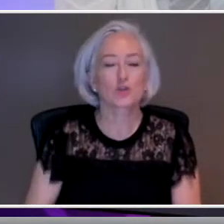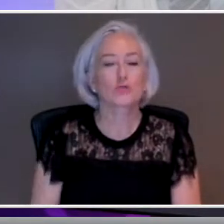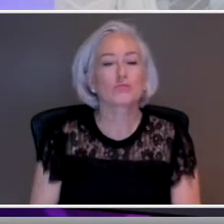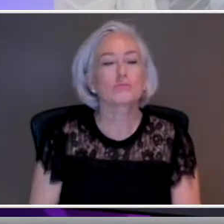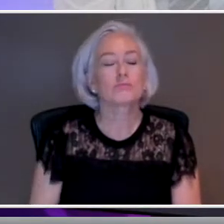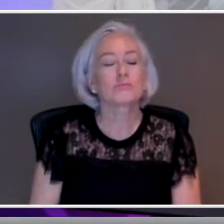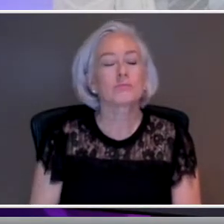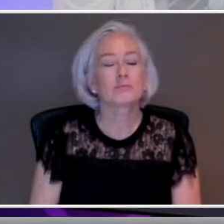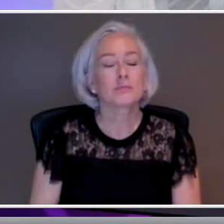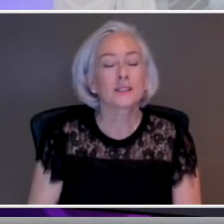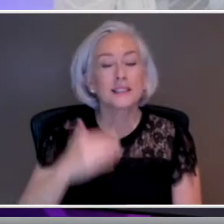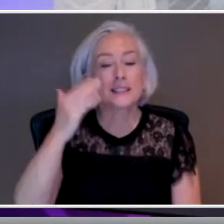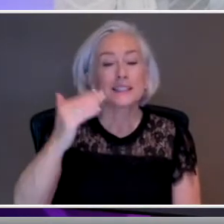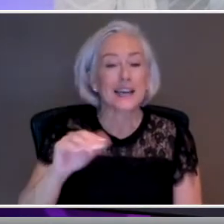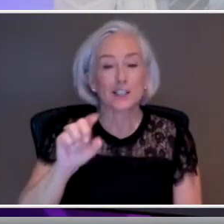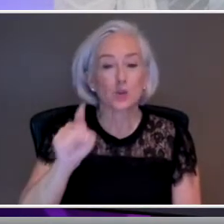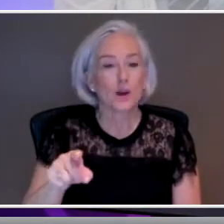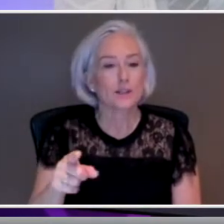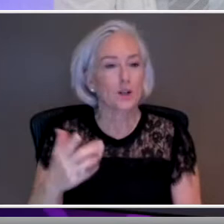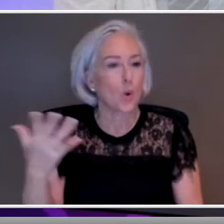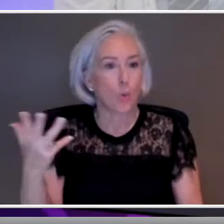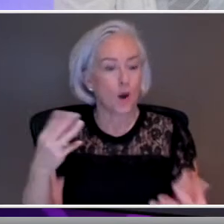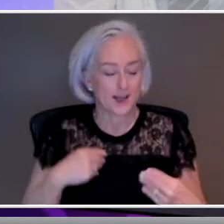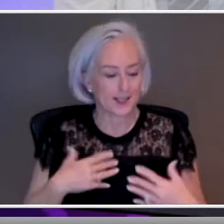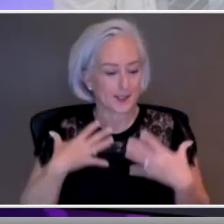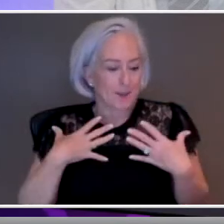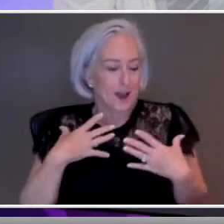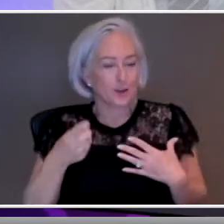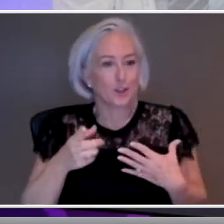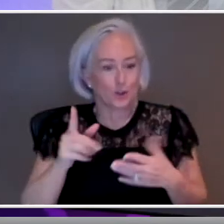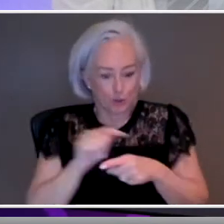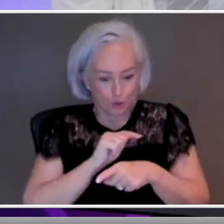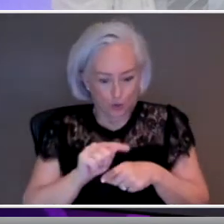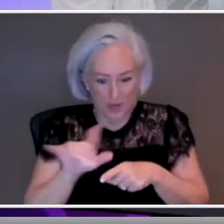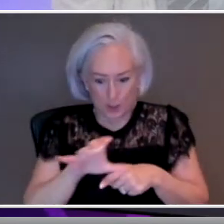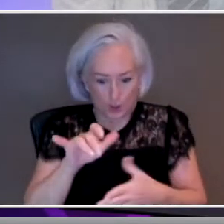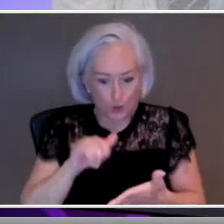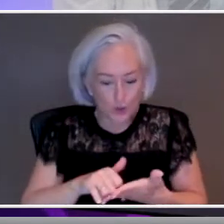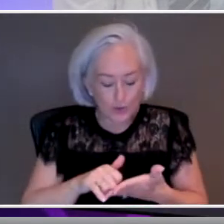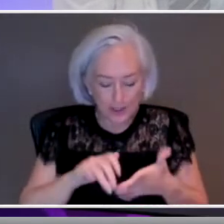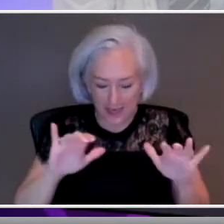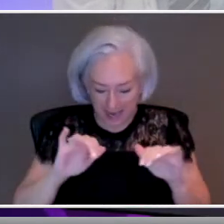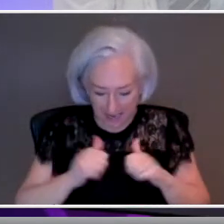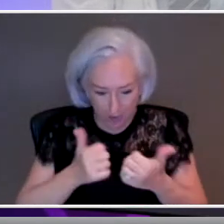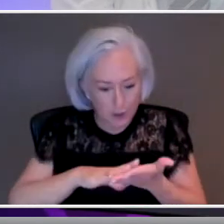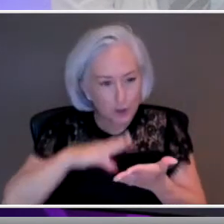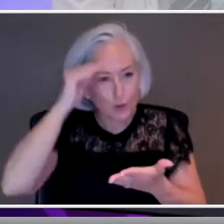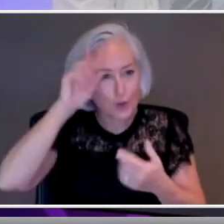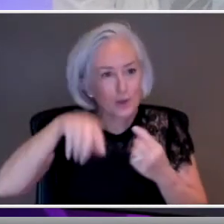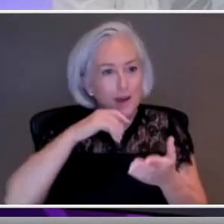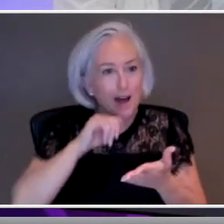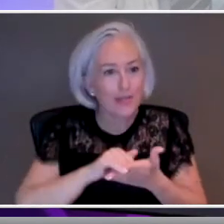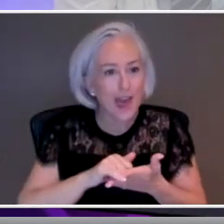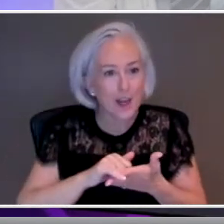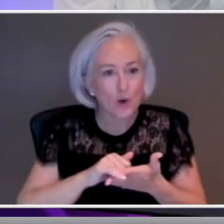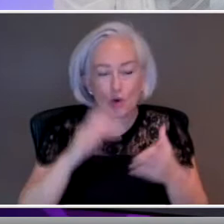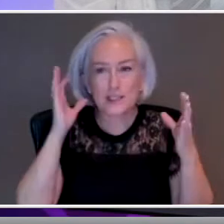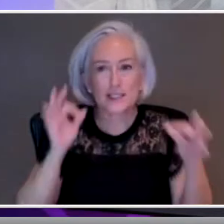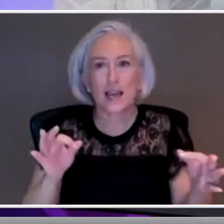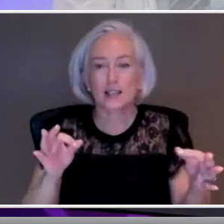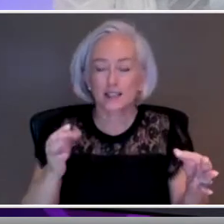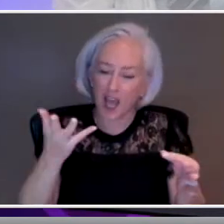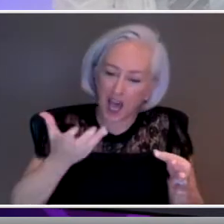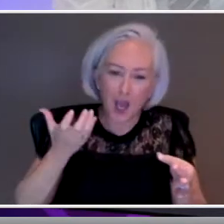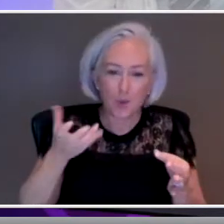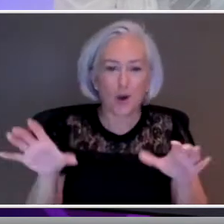is it that inspired you to train to do this? How did you discover it, learn about it, and say, I'm going to master this technique? So a